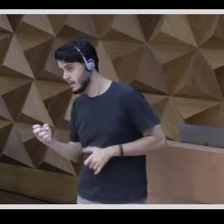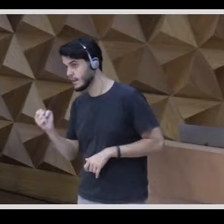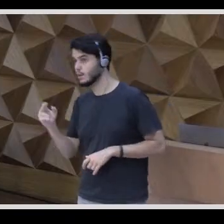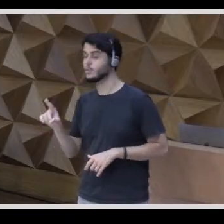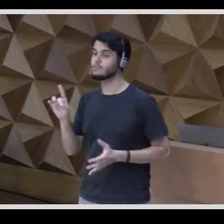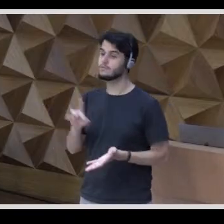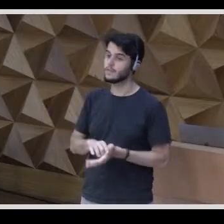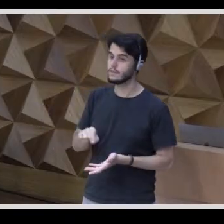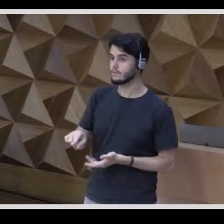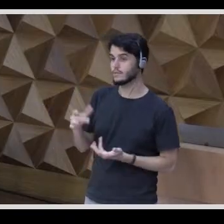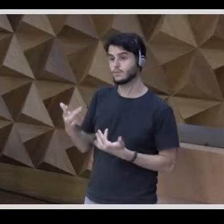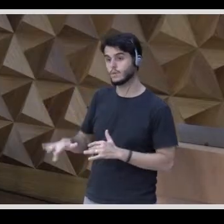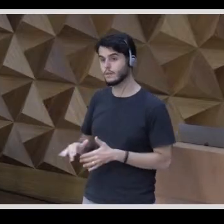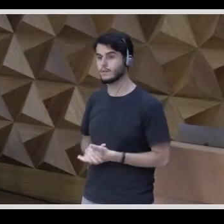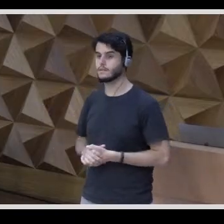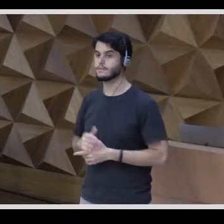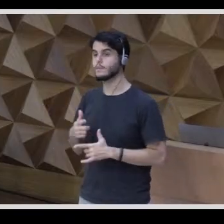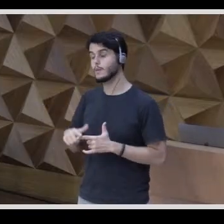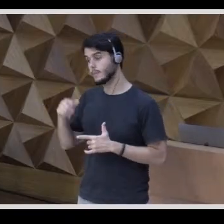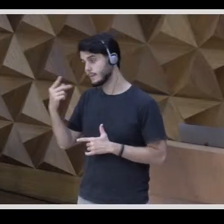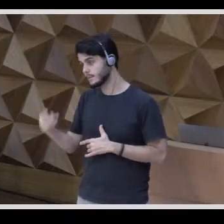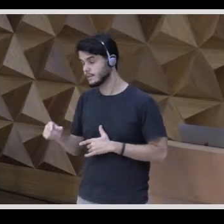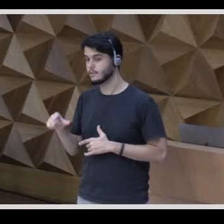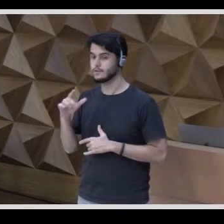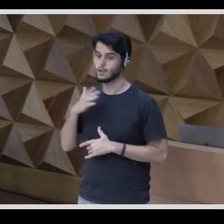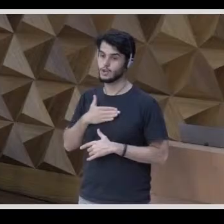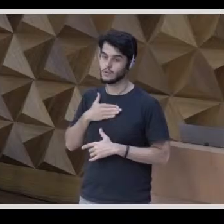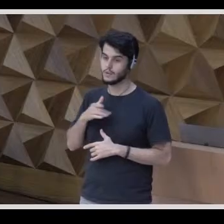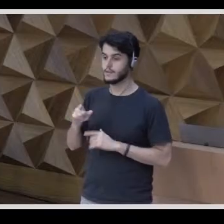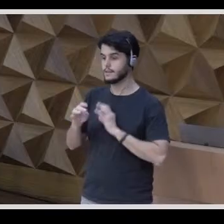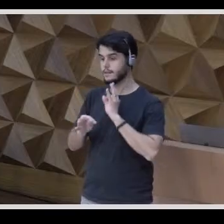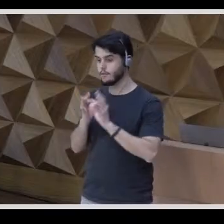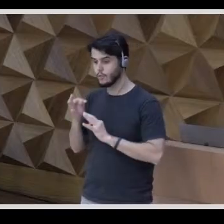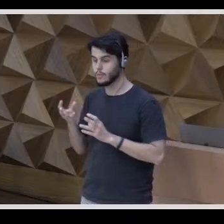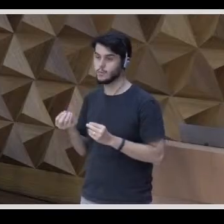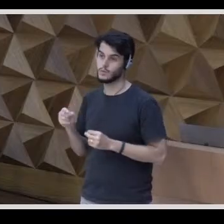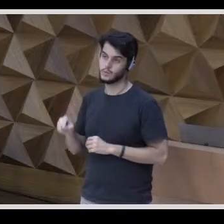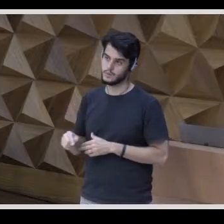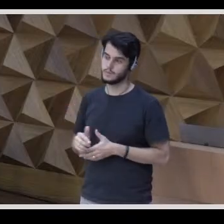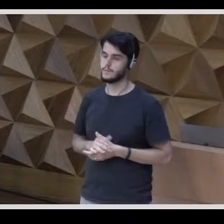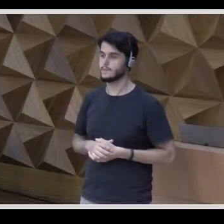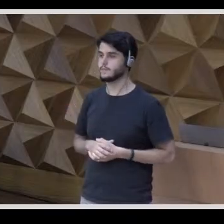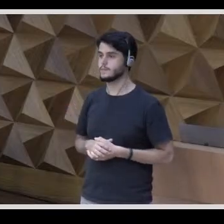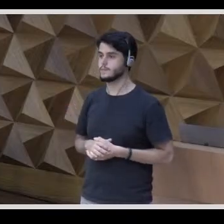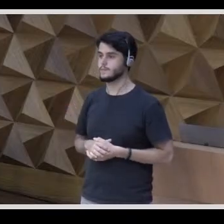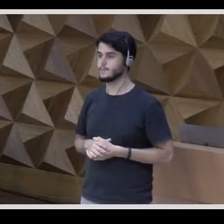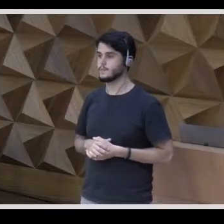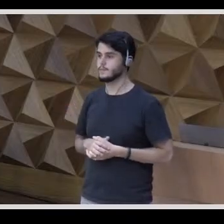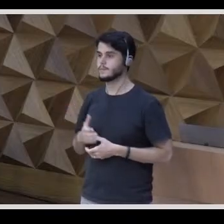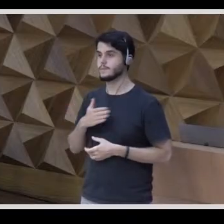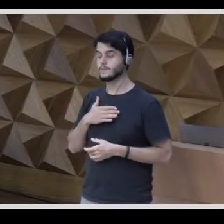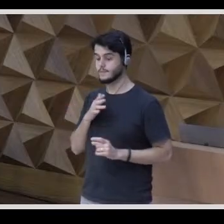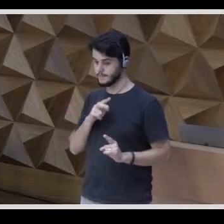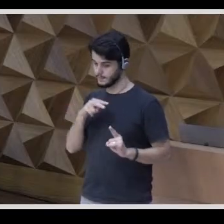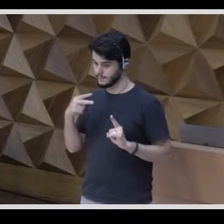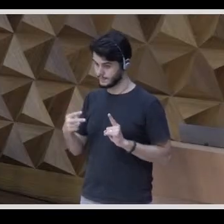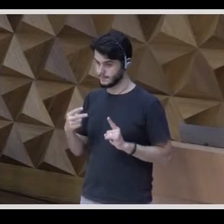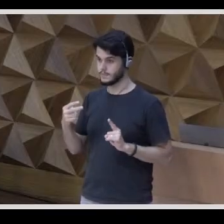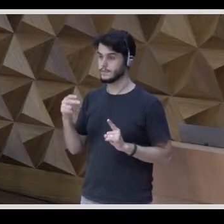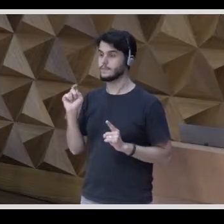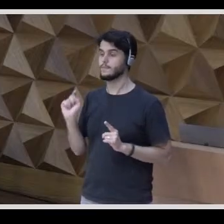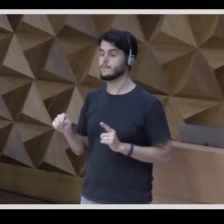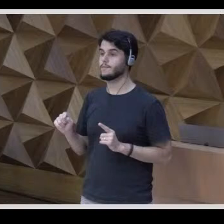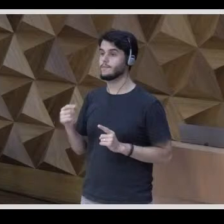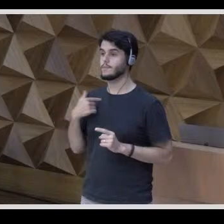you would like technology to help you with it? And so my perspective is that hopefully that's